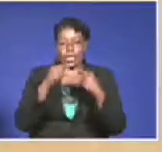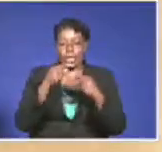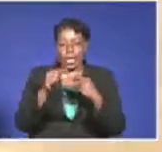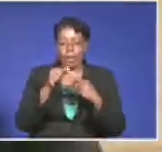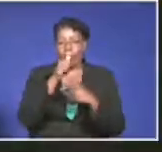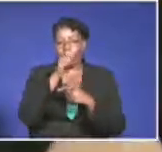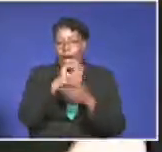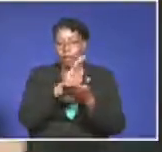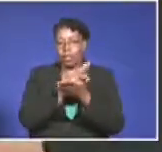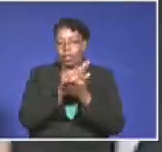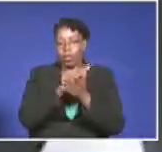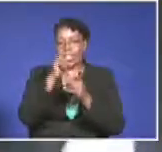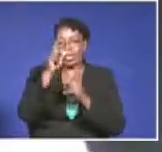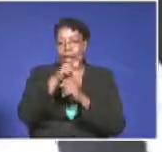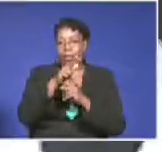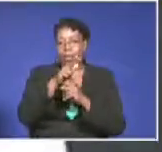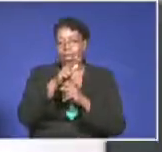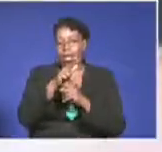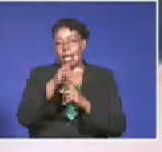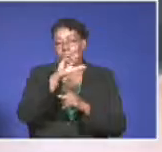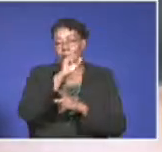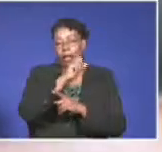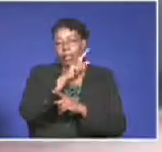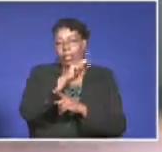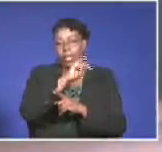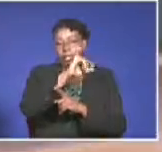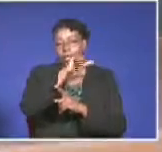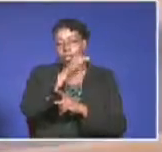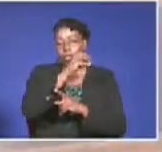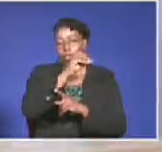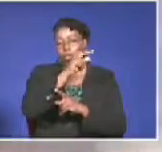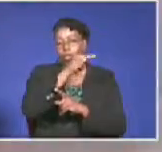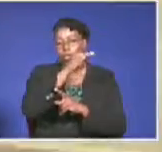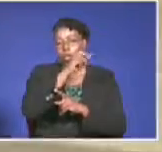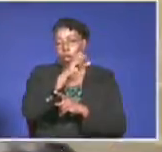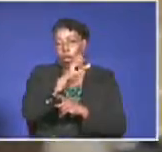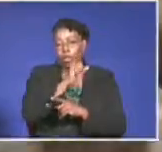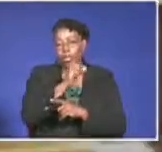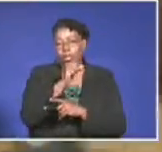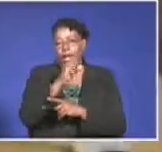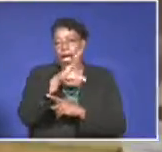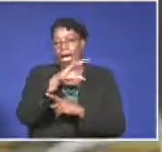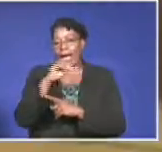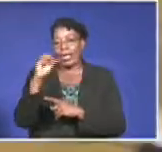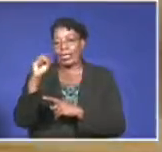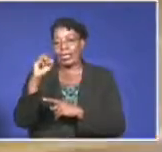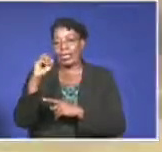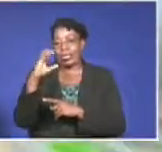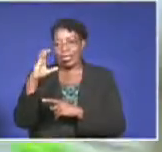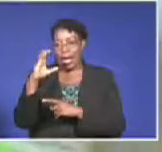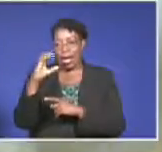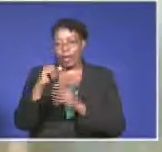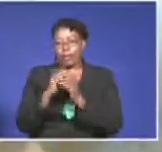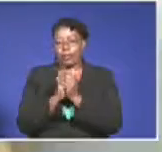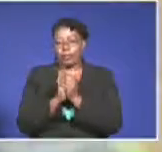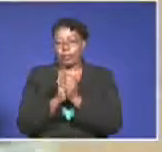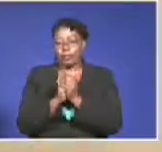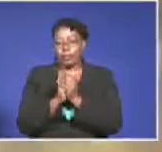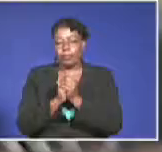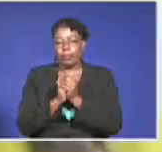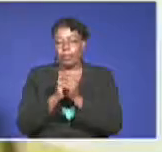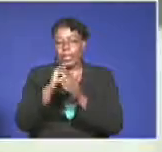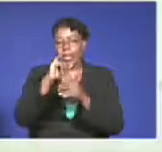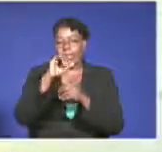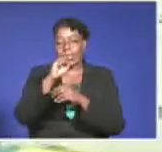private school championship between the St. John's College Giants and Sack's Big Red Machine. That private school series going the 3-game distance with St. John's coming out